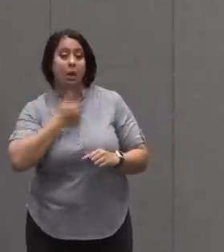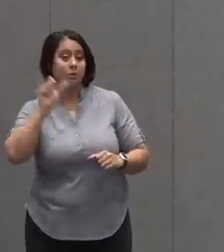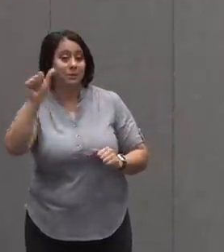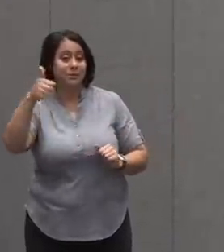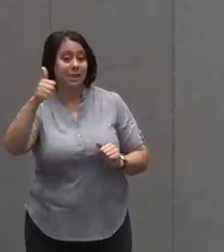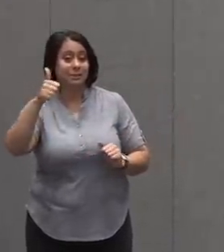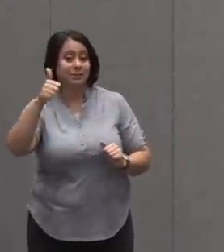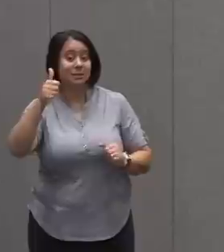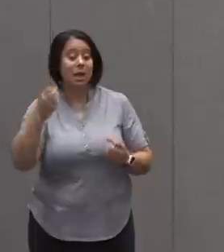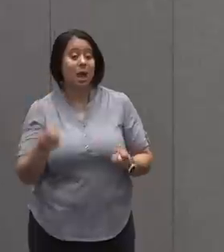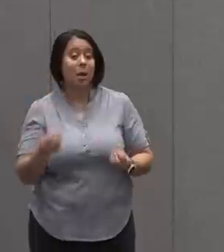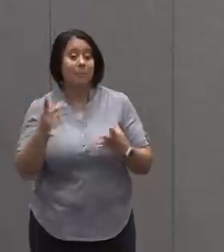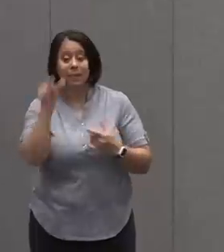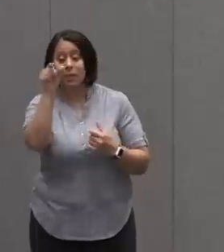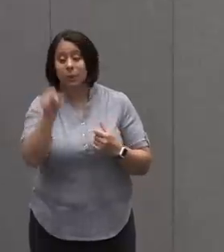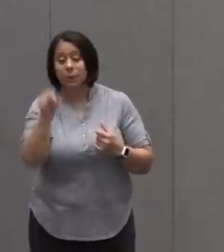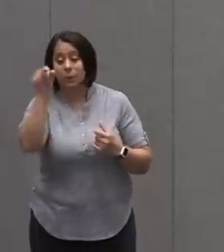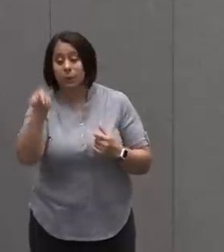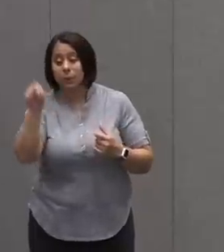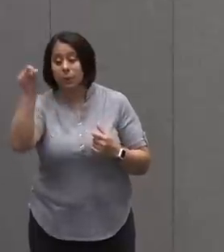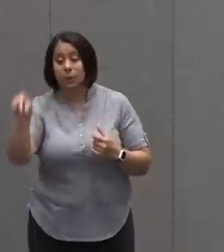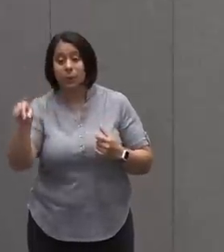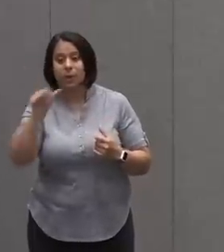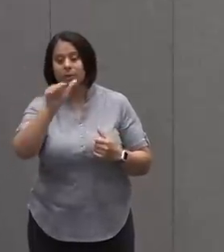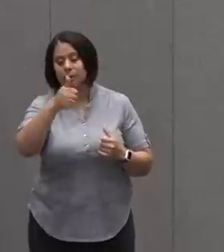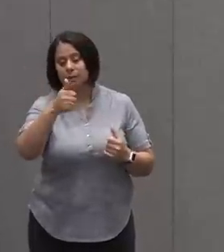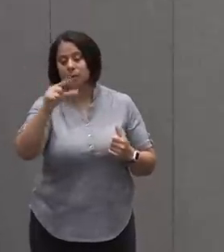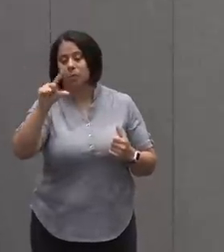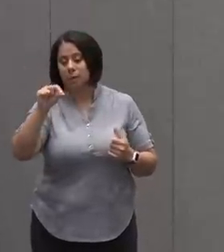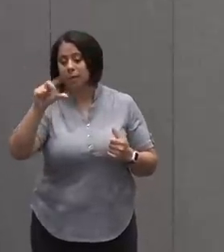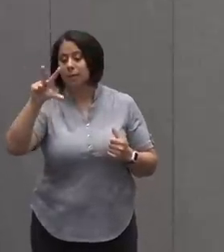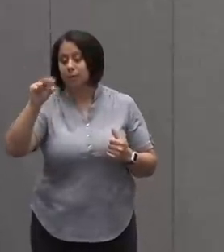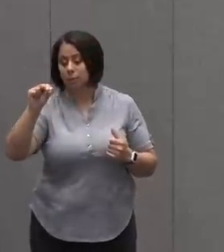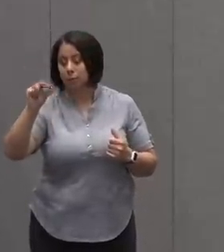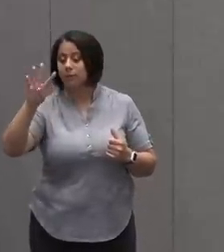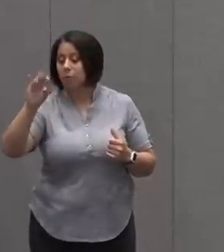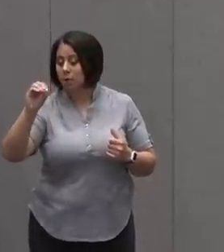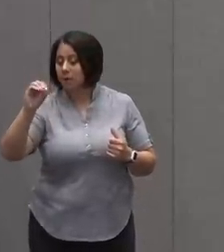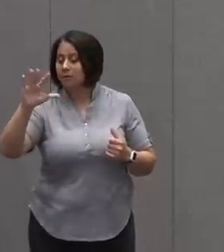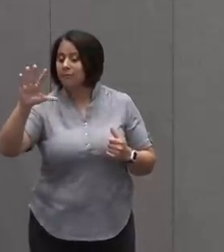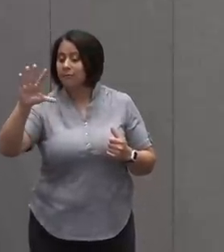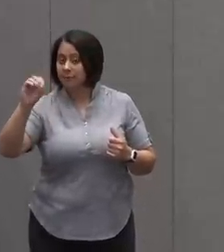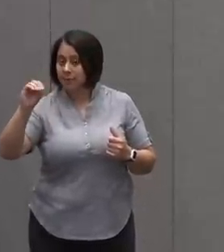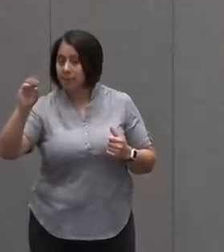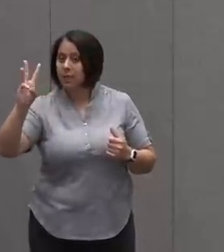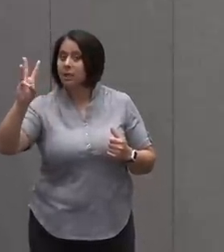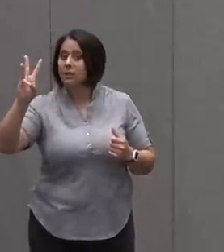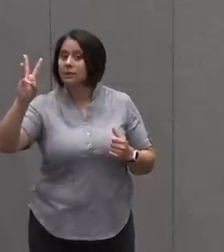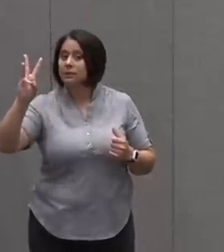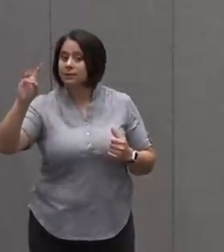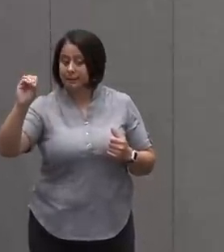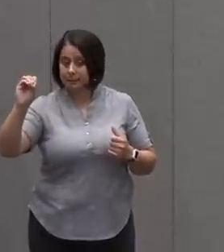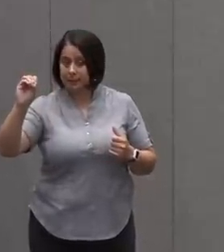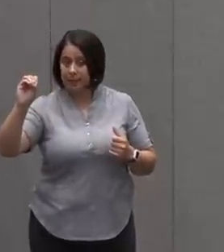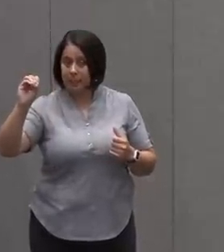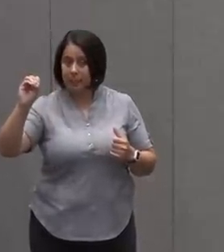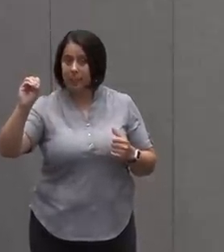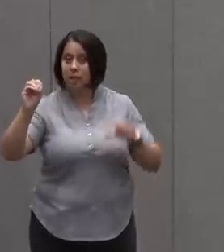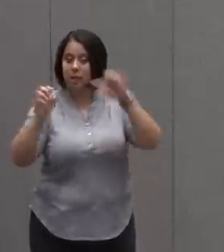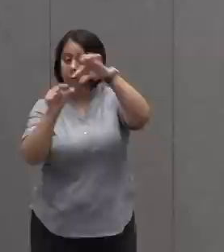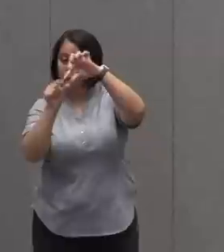tens, and we have 10, 20, 30, 40, 50,